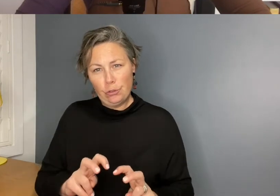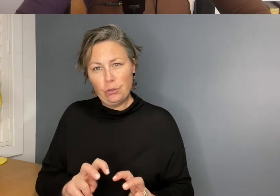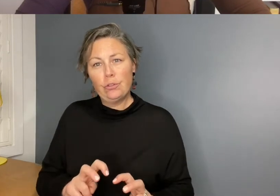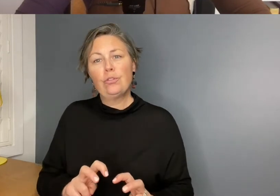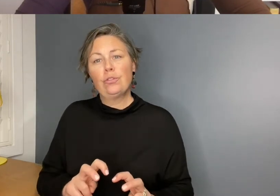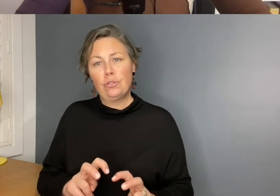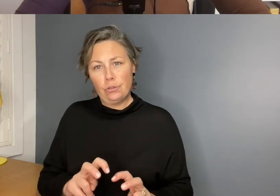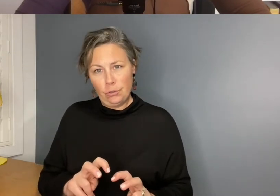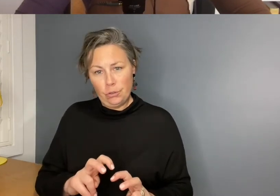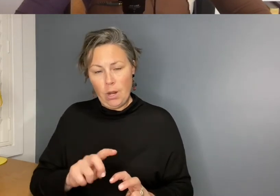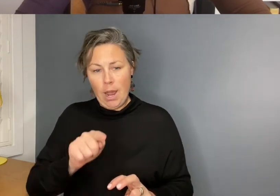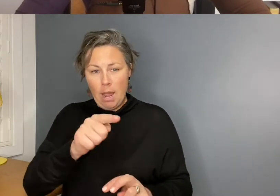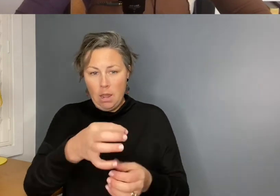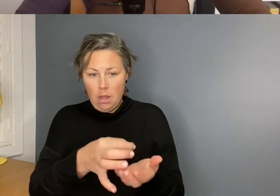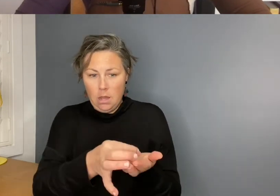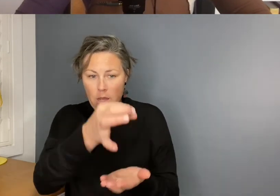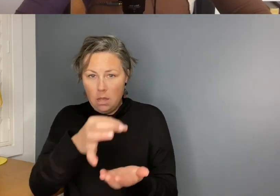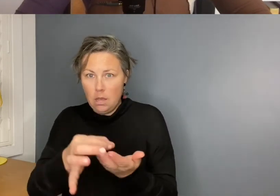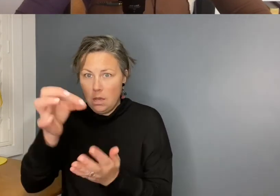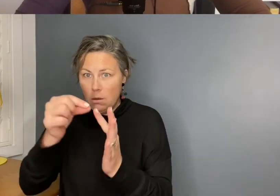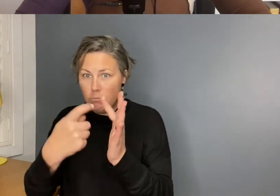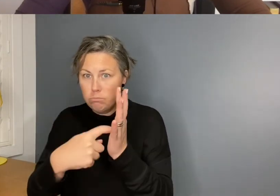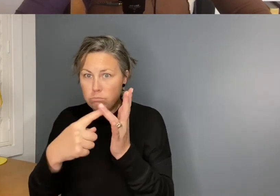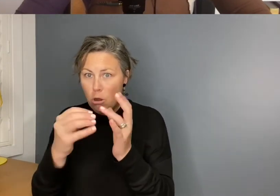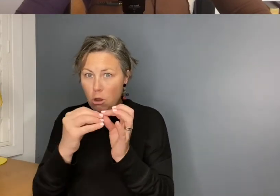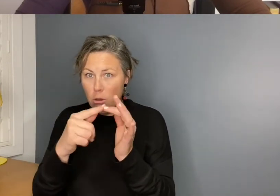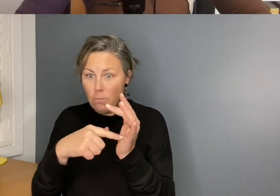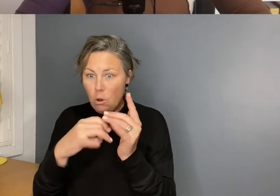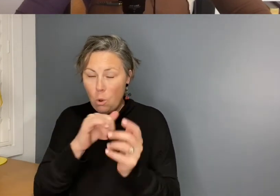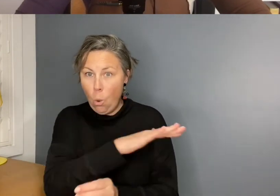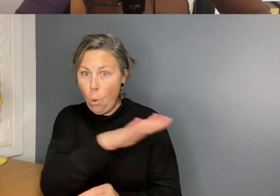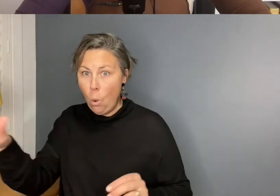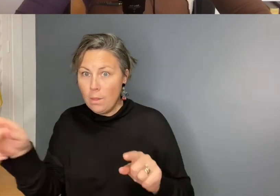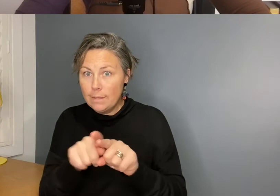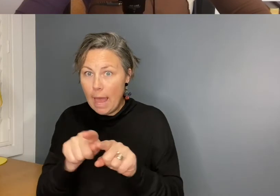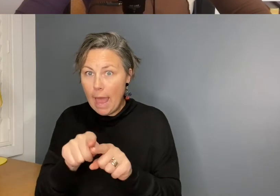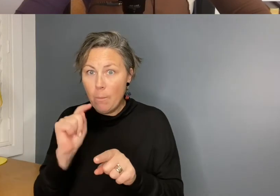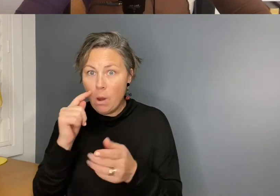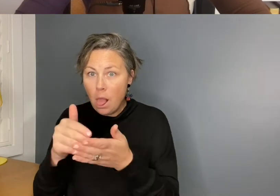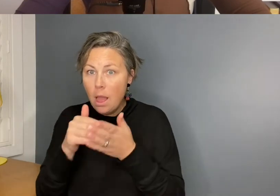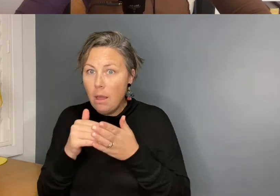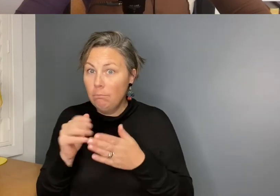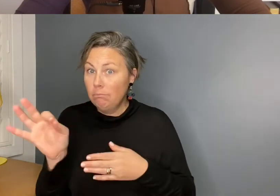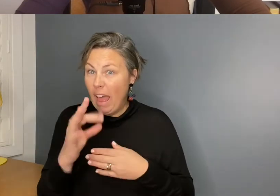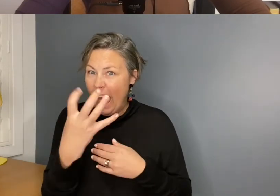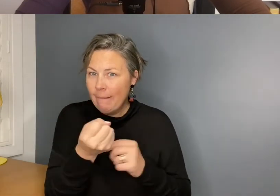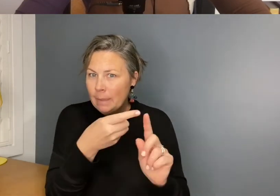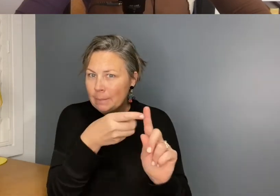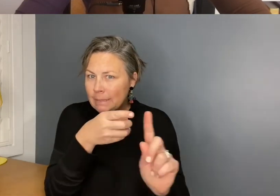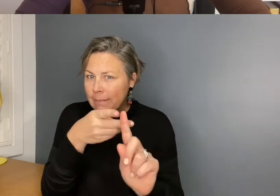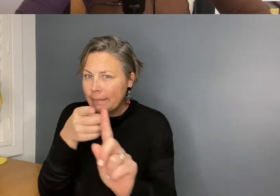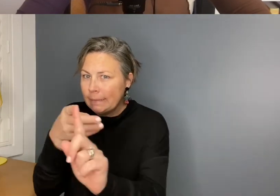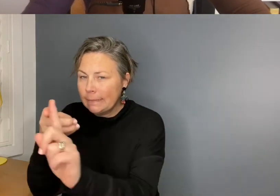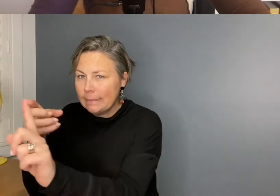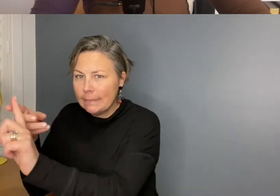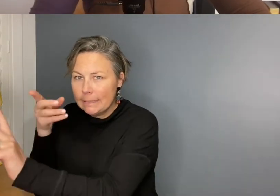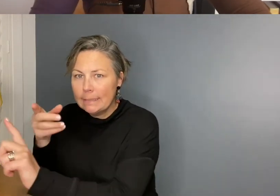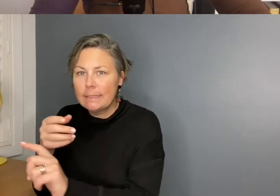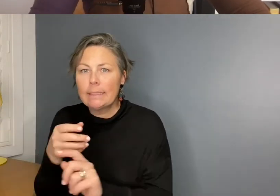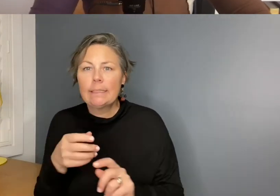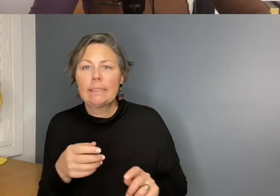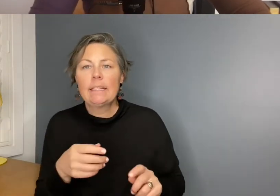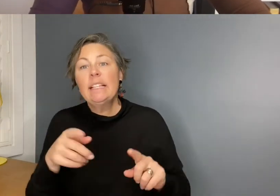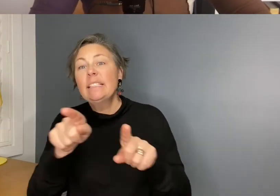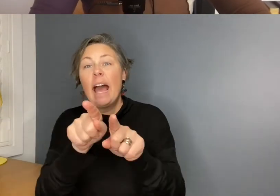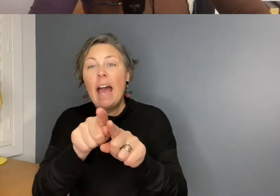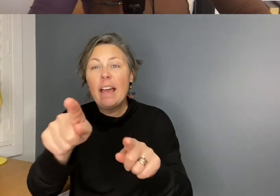you're using. It's not the case that any probiotic will be beneficial for the immune system. You need to make sure that, as with